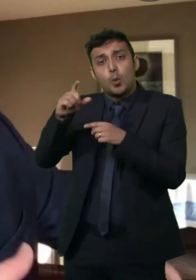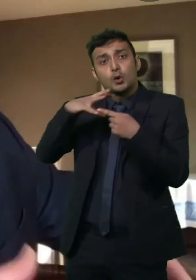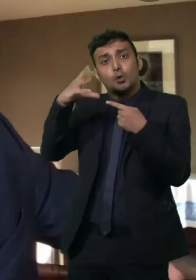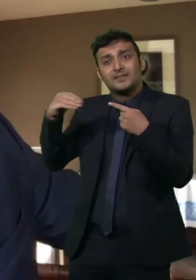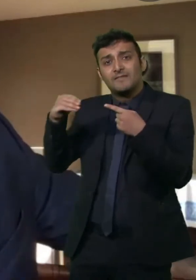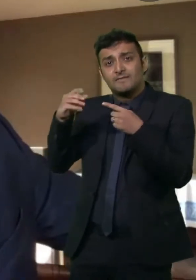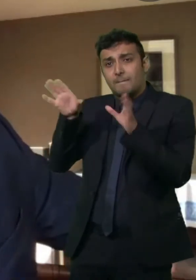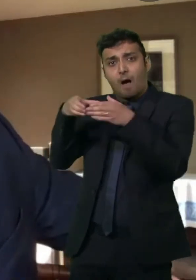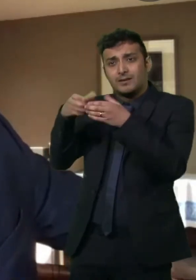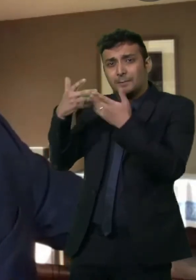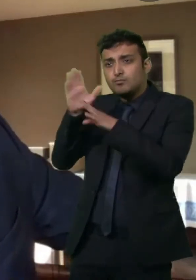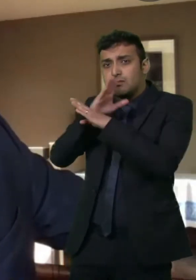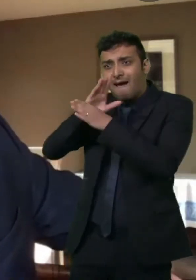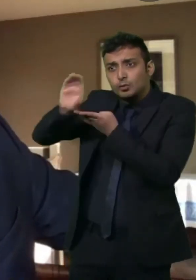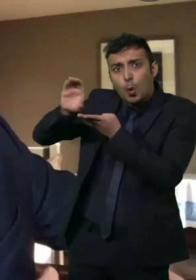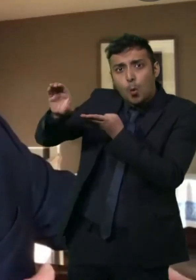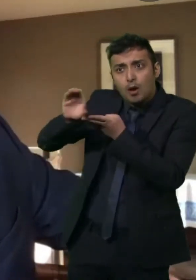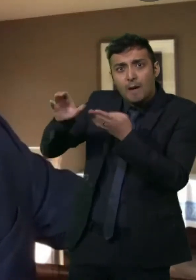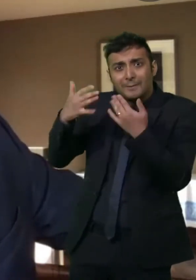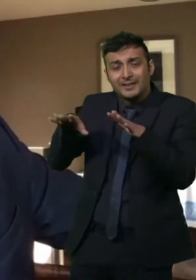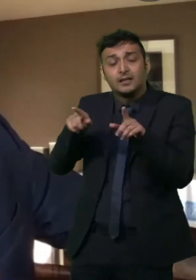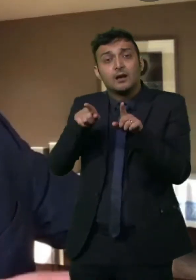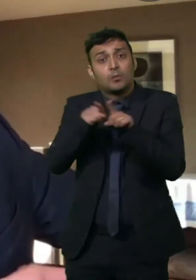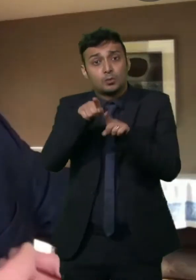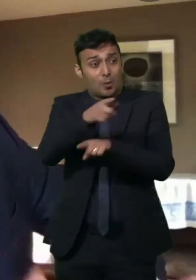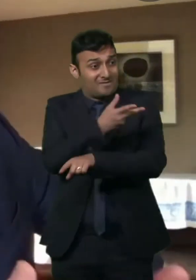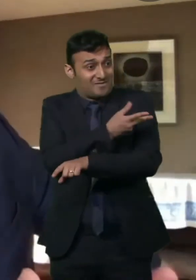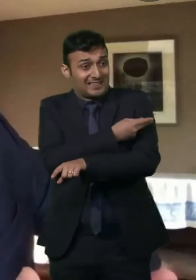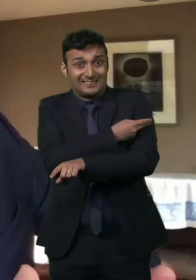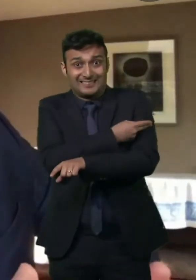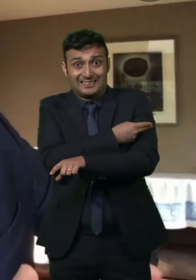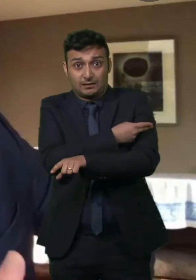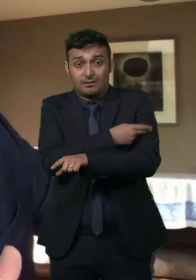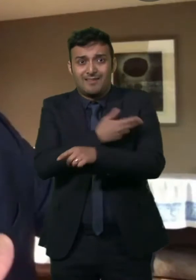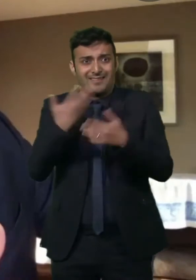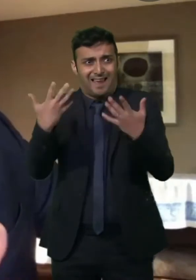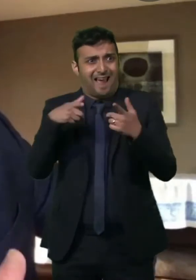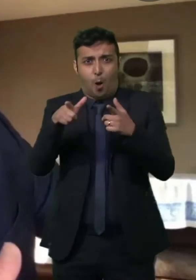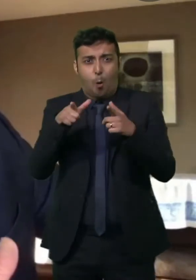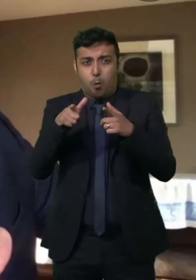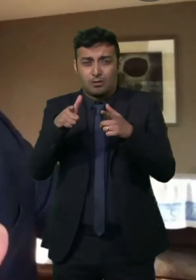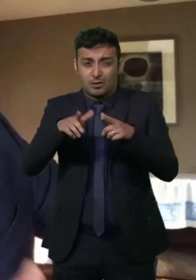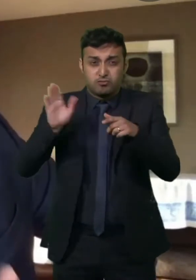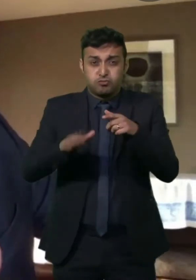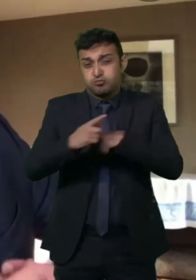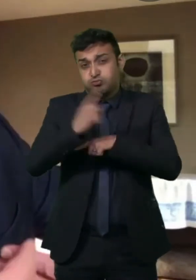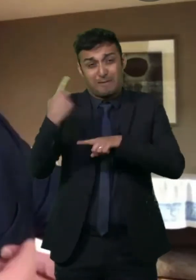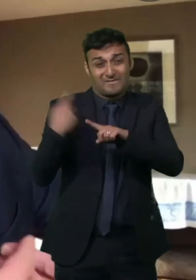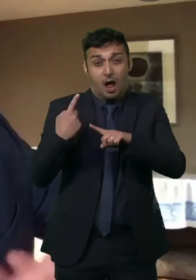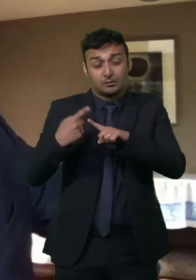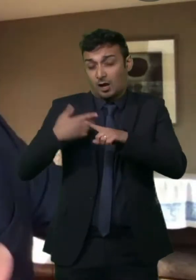being significantly accelerated since you prepared your road